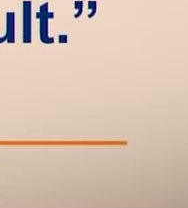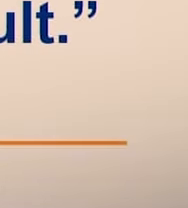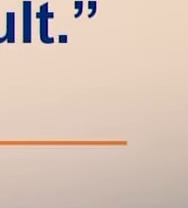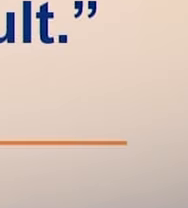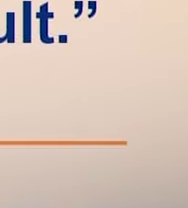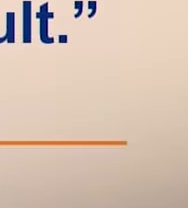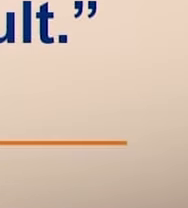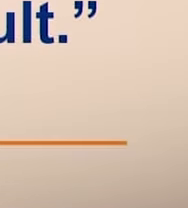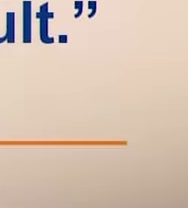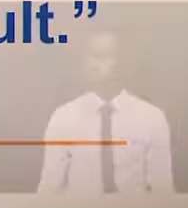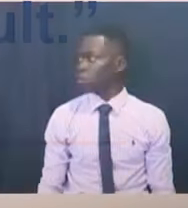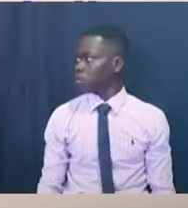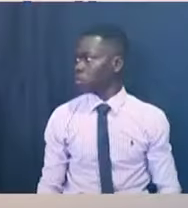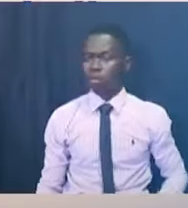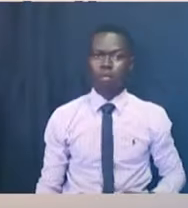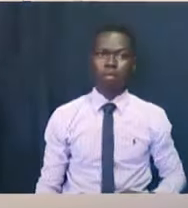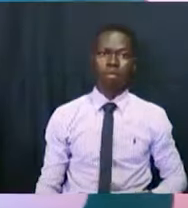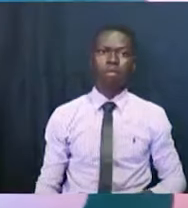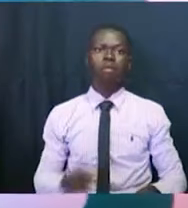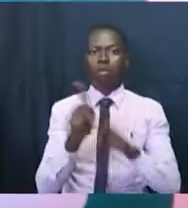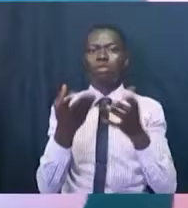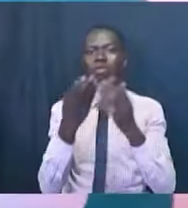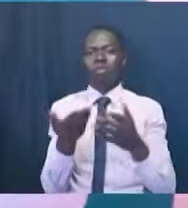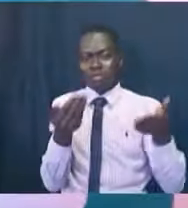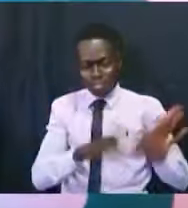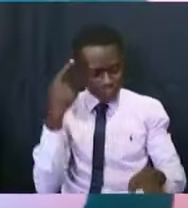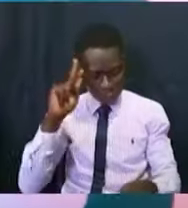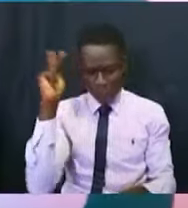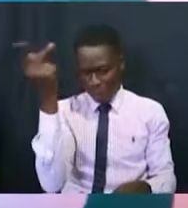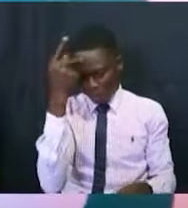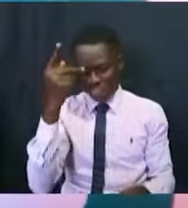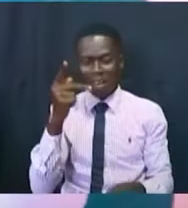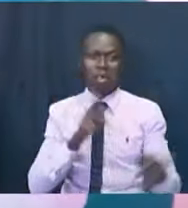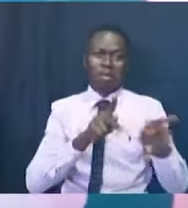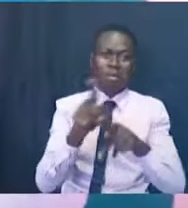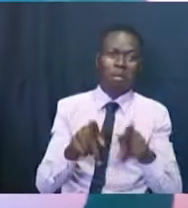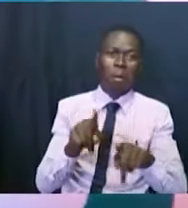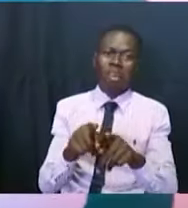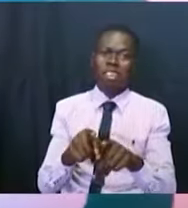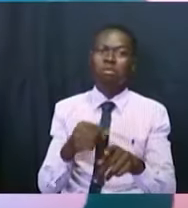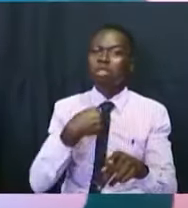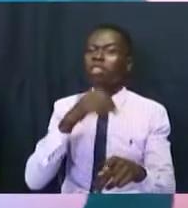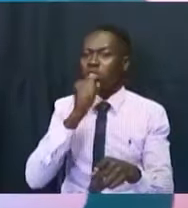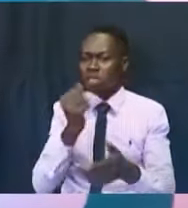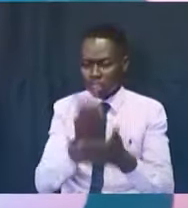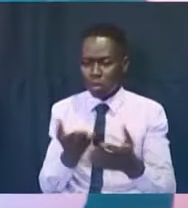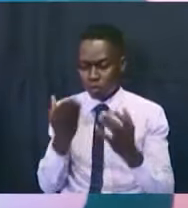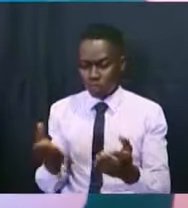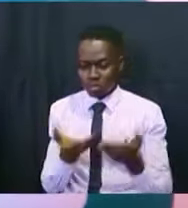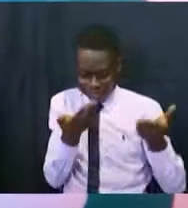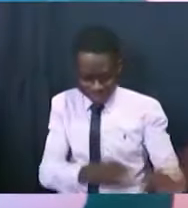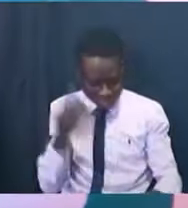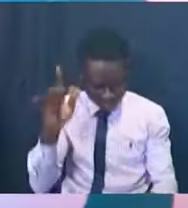People want to die for political leaders. So I'm sure somebody will want to die for Christ. But we are not called for us to die for